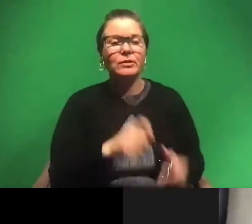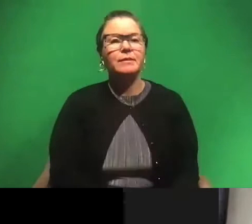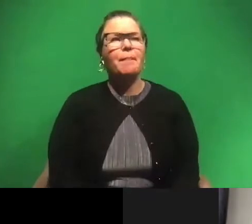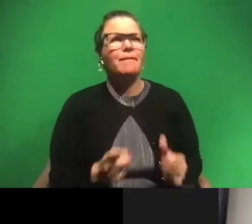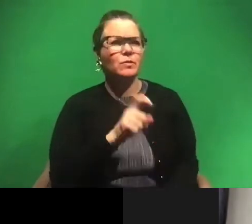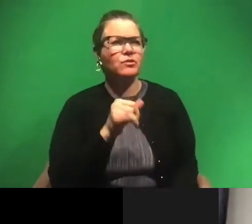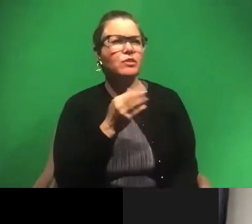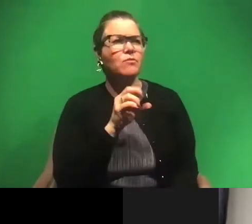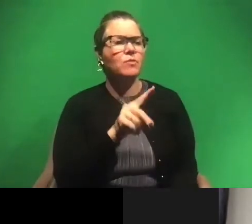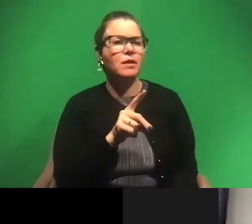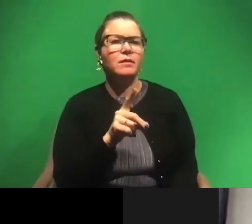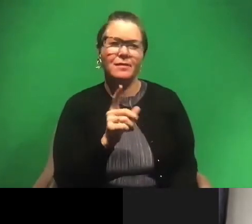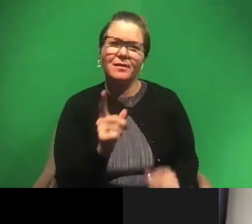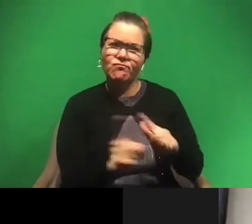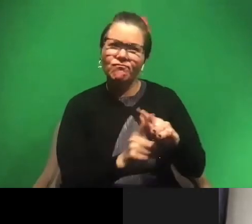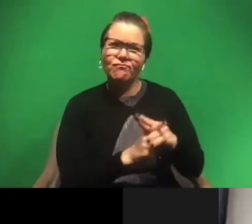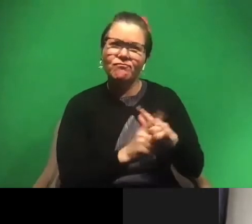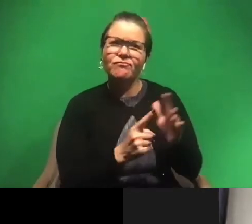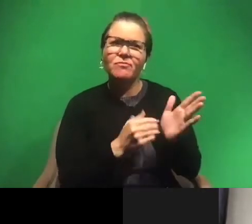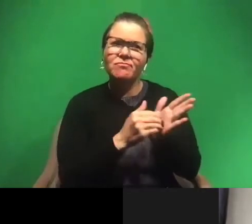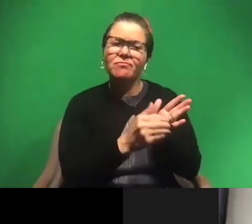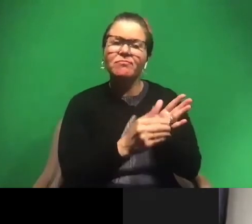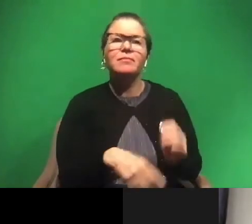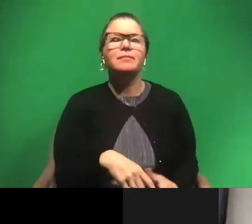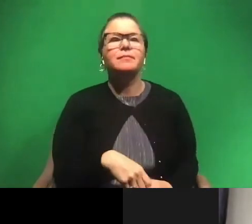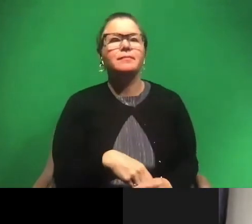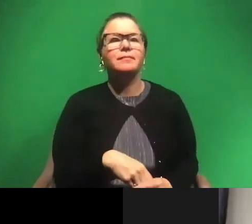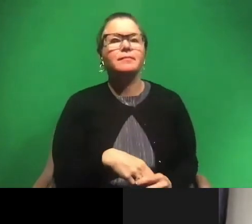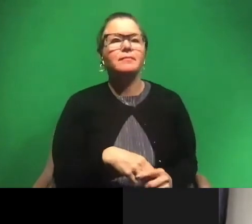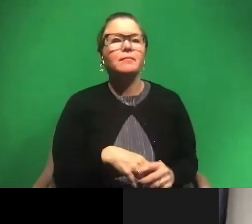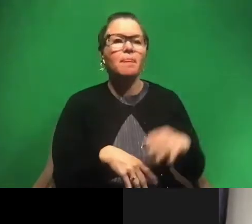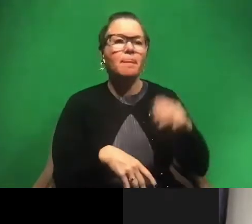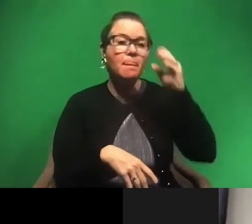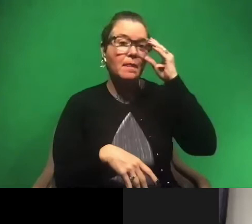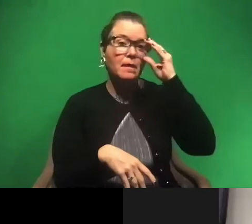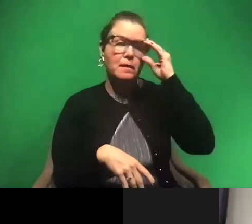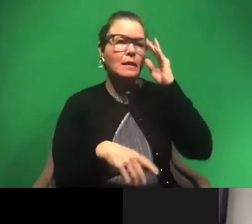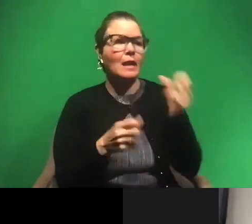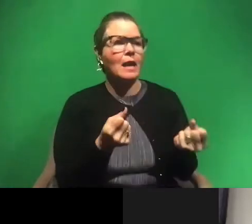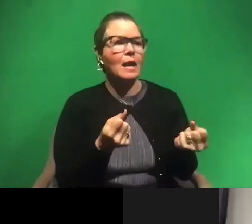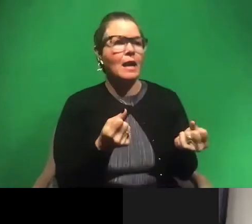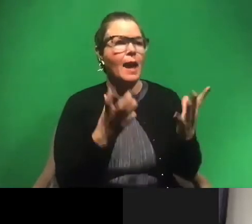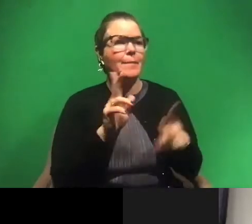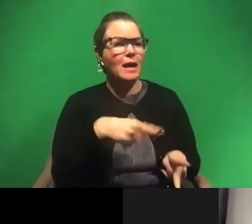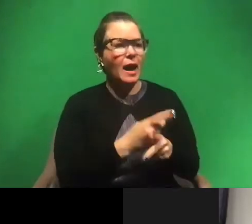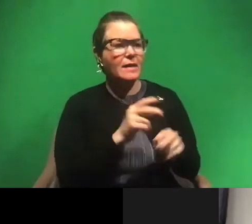these sessions, a real devotee of Skype a Scientist Live. How many types of snails are there?